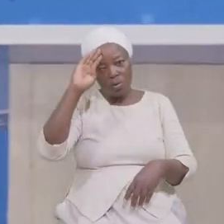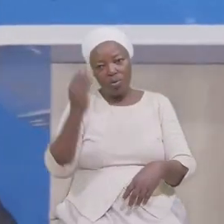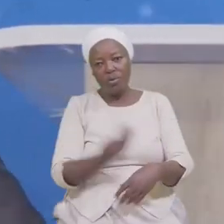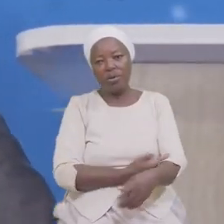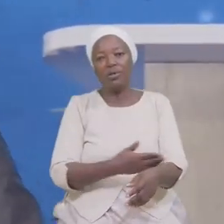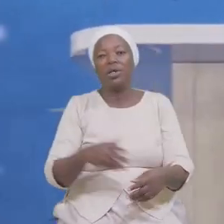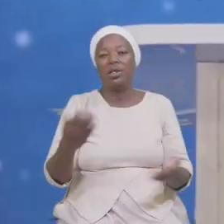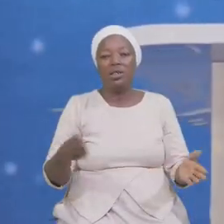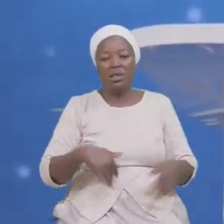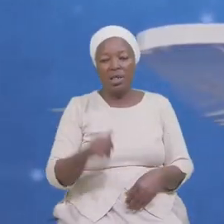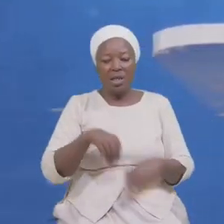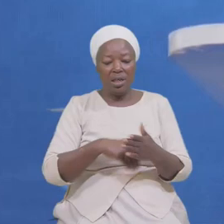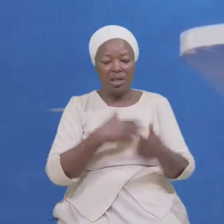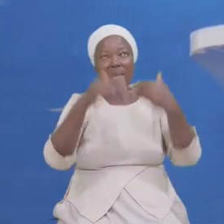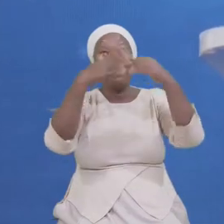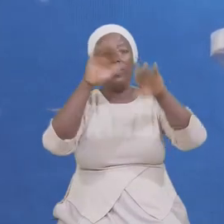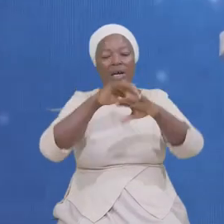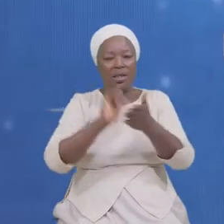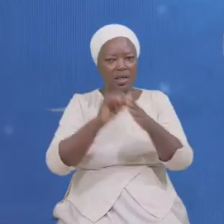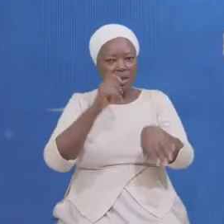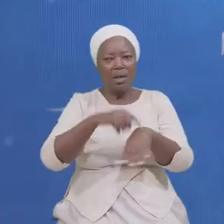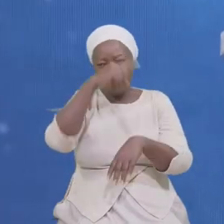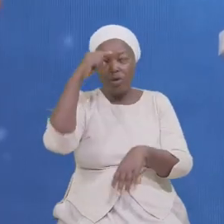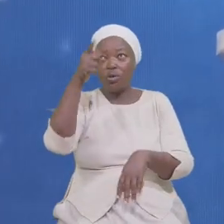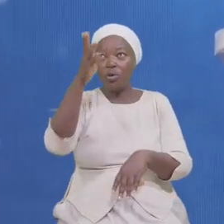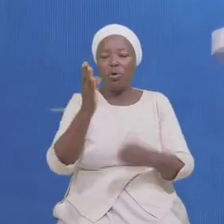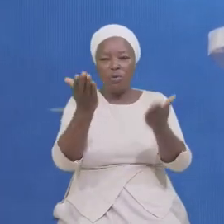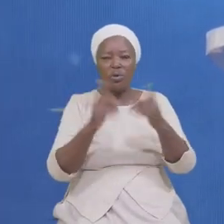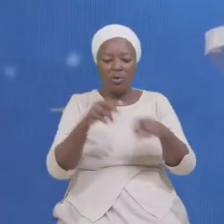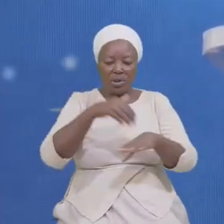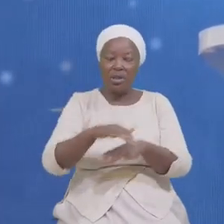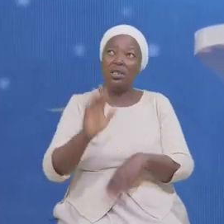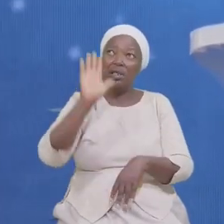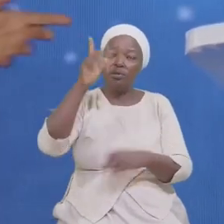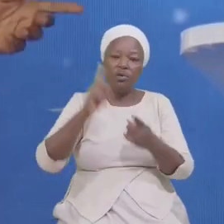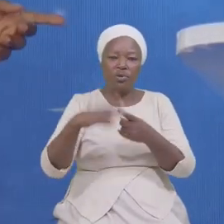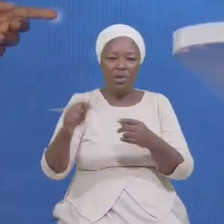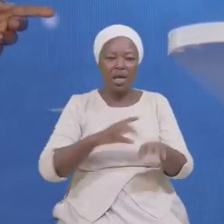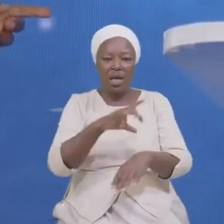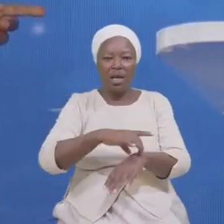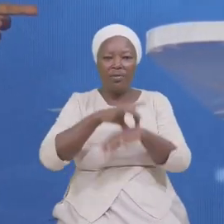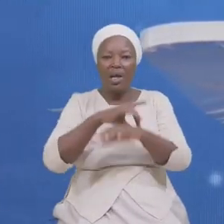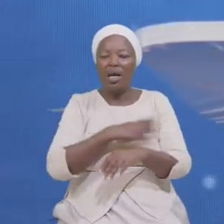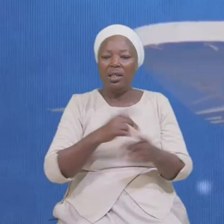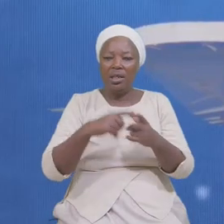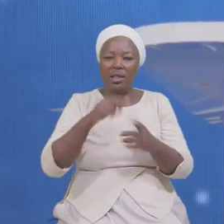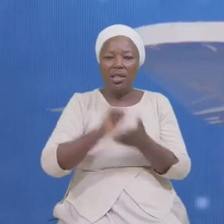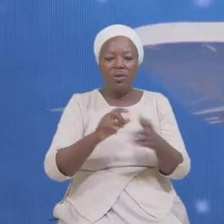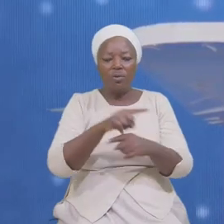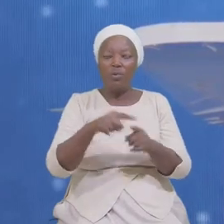going to send him to the earth. And he says, when he sends him to the earth, he'll give him for